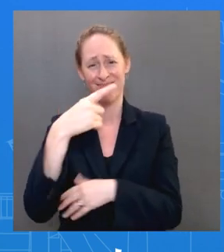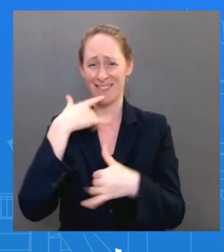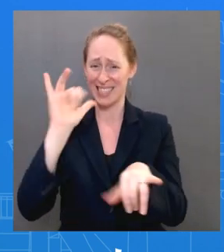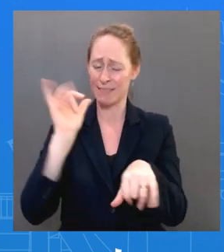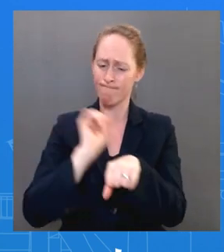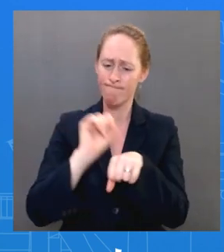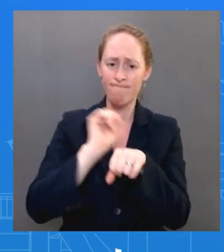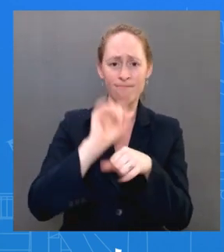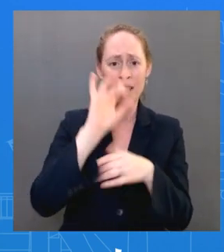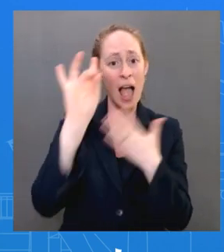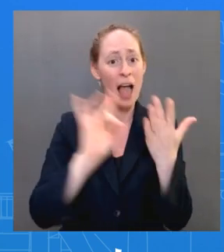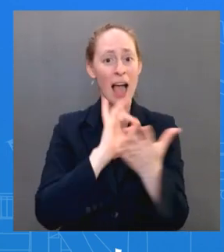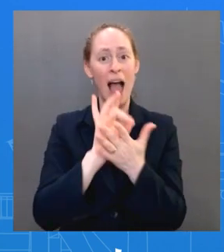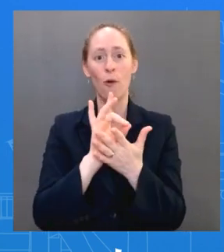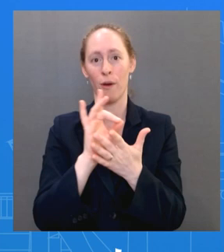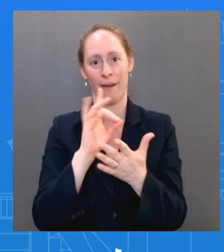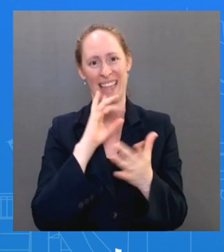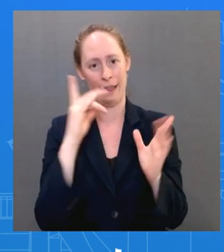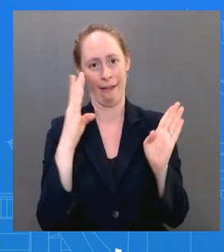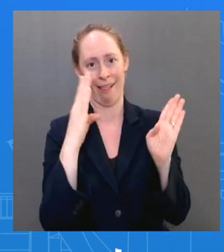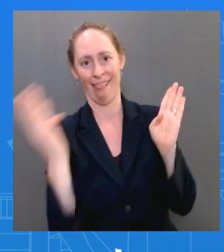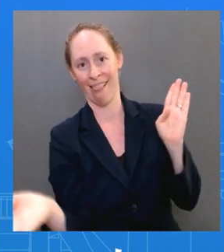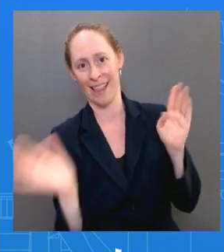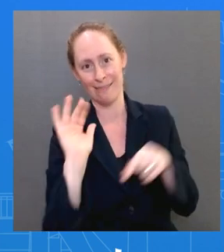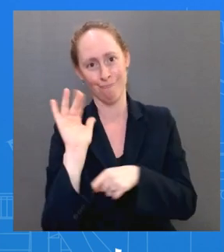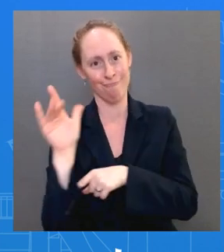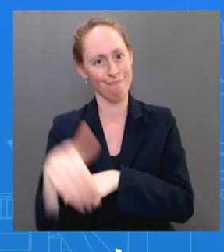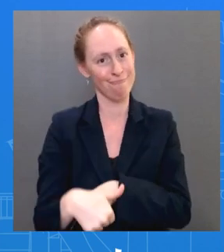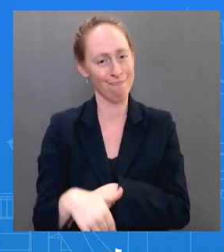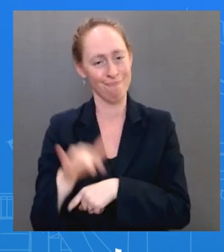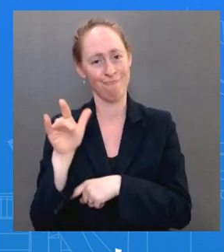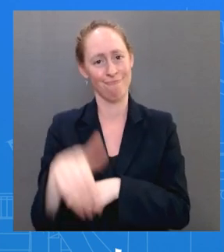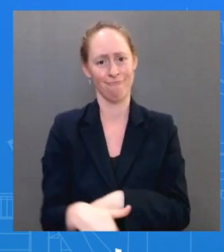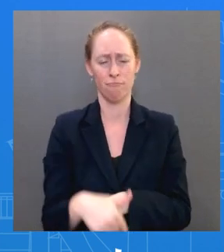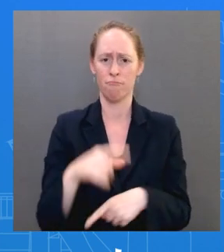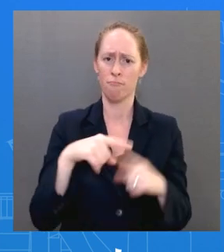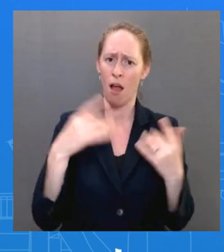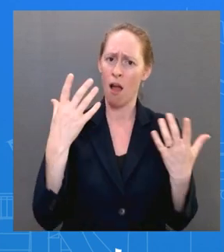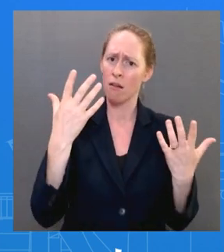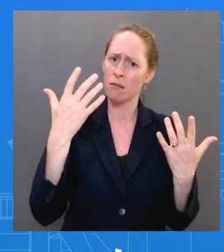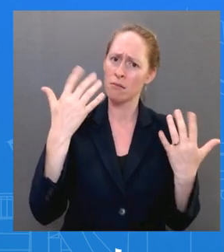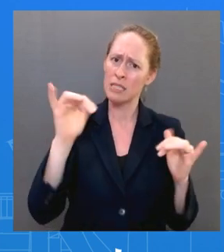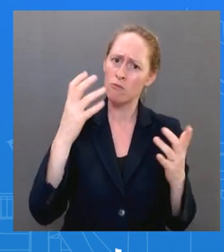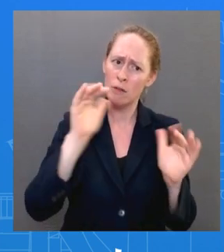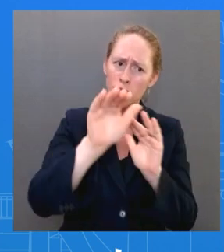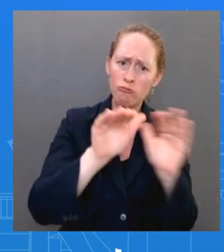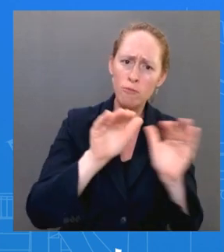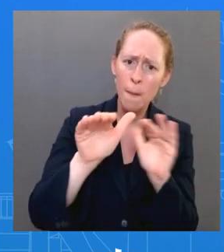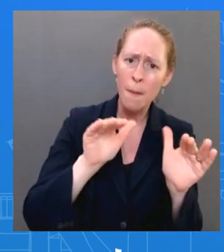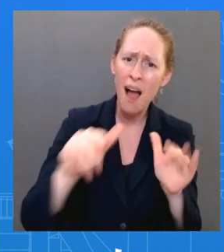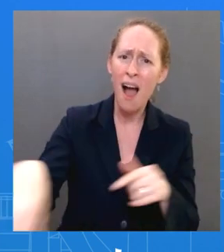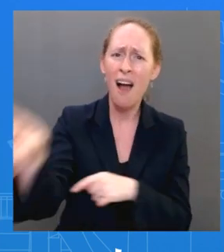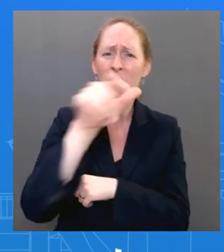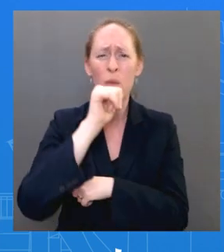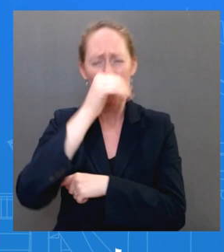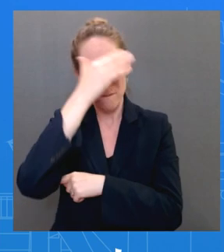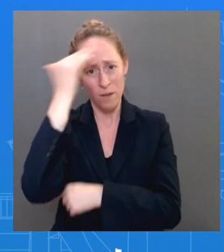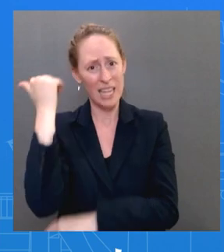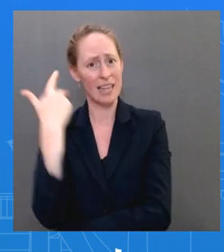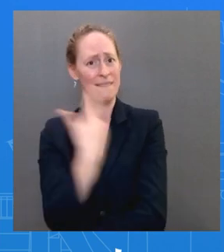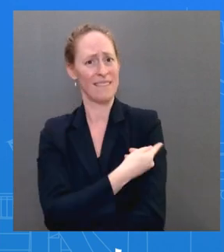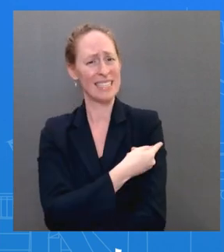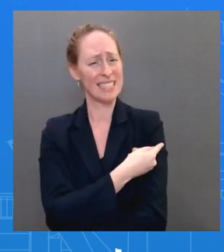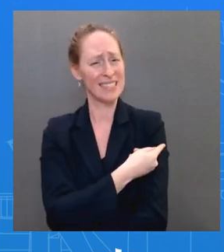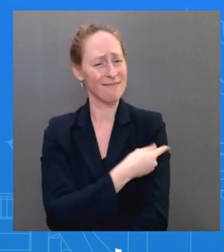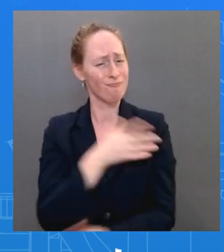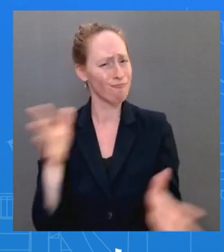vaccinated, because in his own words, it matters. Look, the president hopes the country will see that while we should continue to